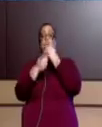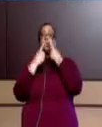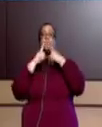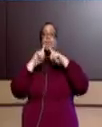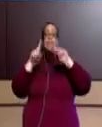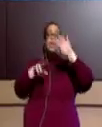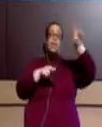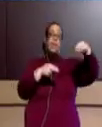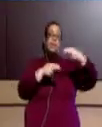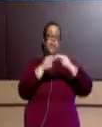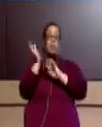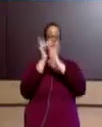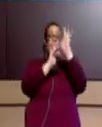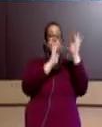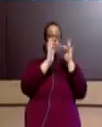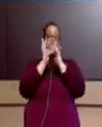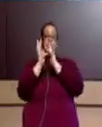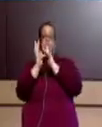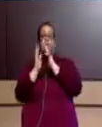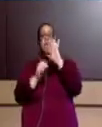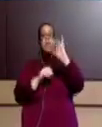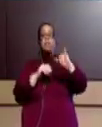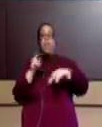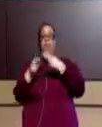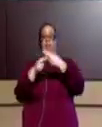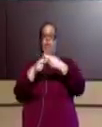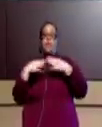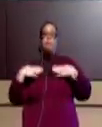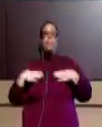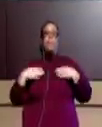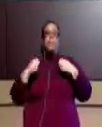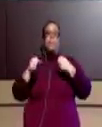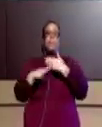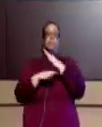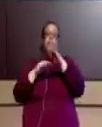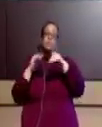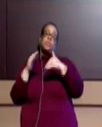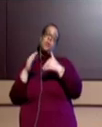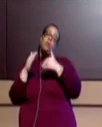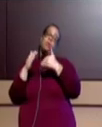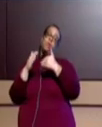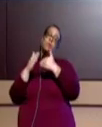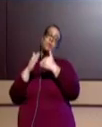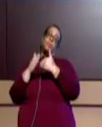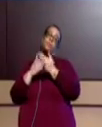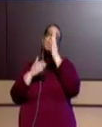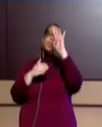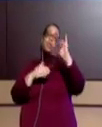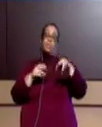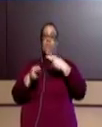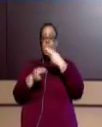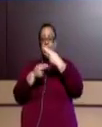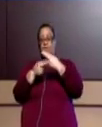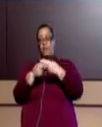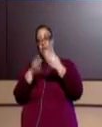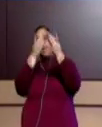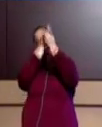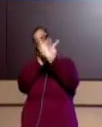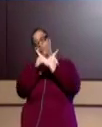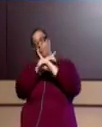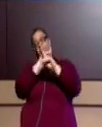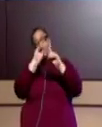of Jesus. That name heals. That name heals. All. That name delivers.